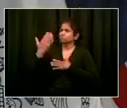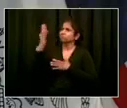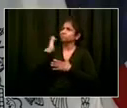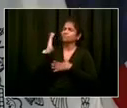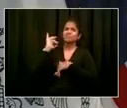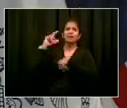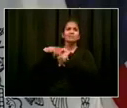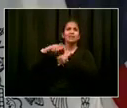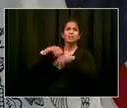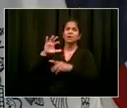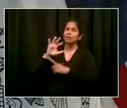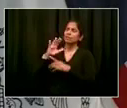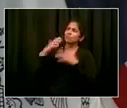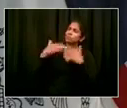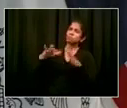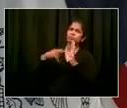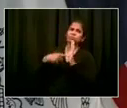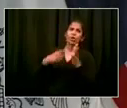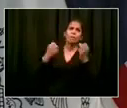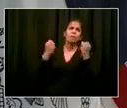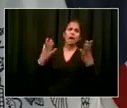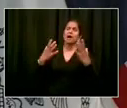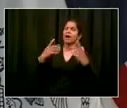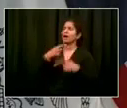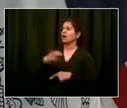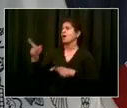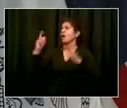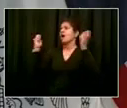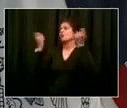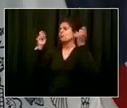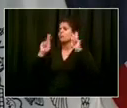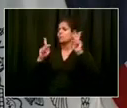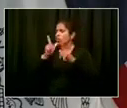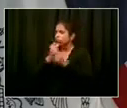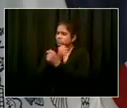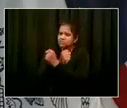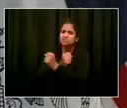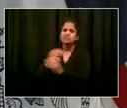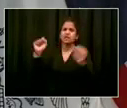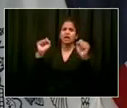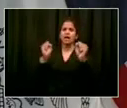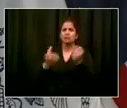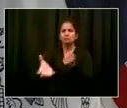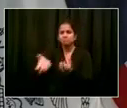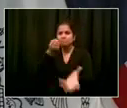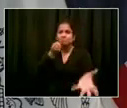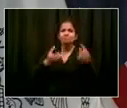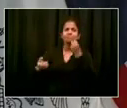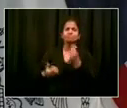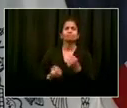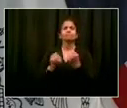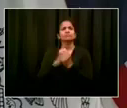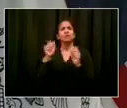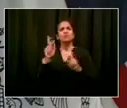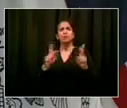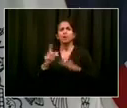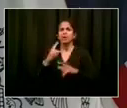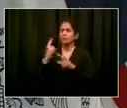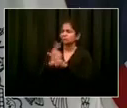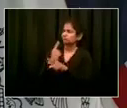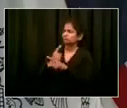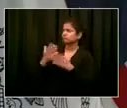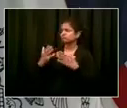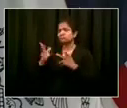compassion of everyday New Yorkers in that moment of crisis. People all over this country and all over this world